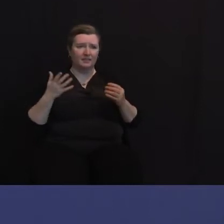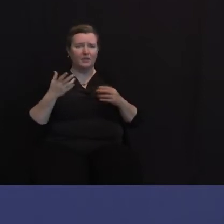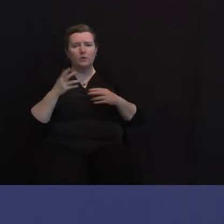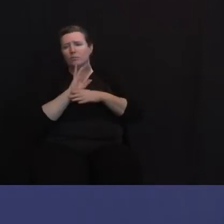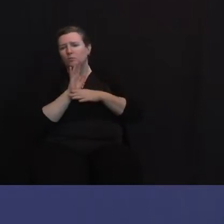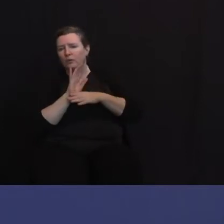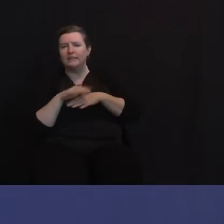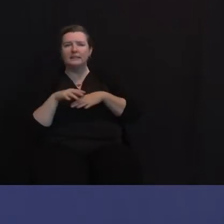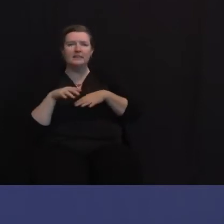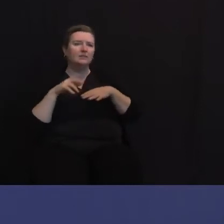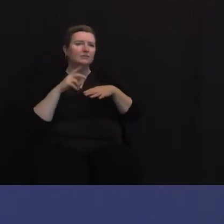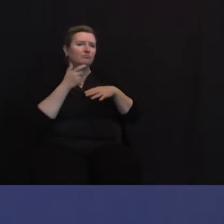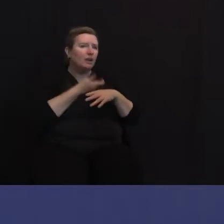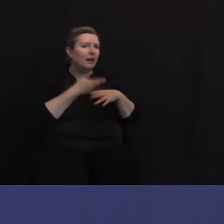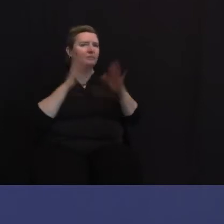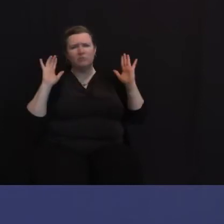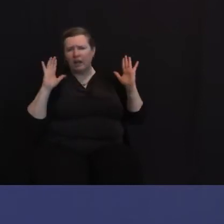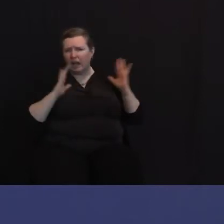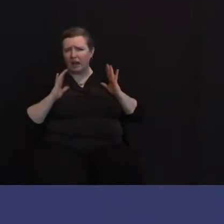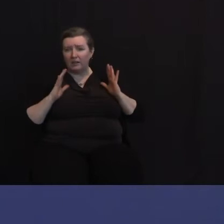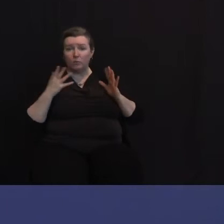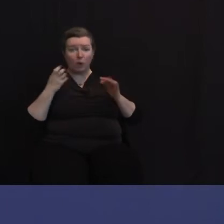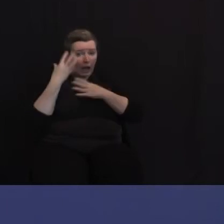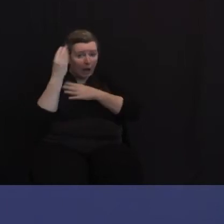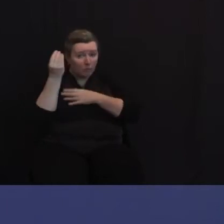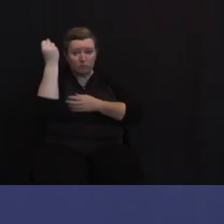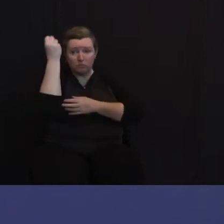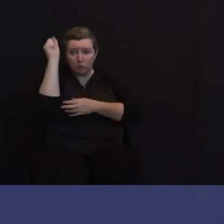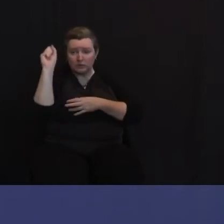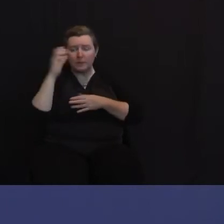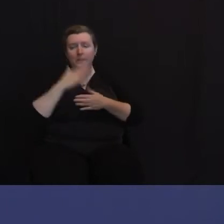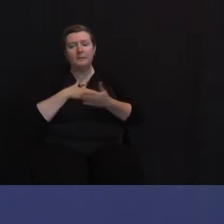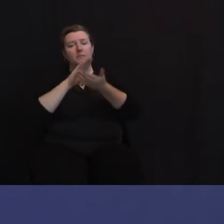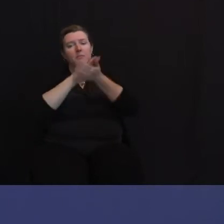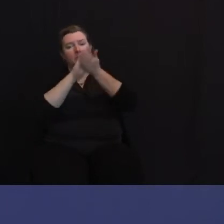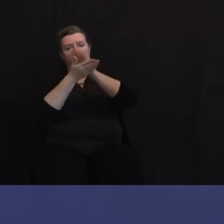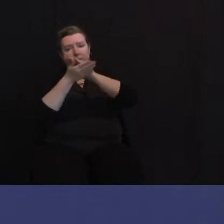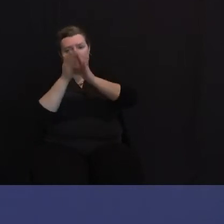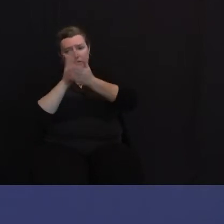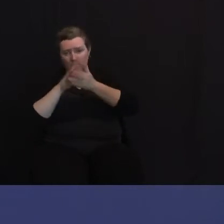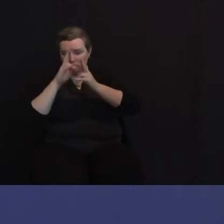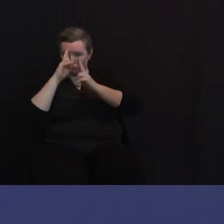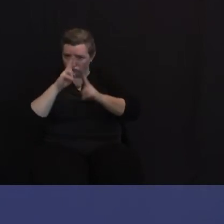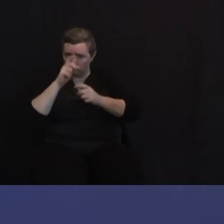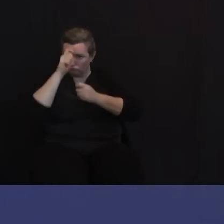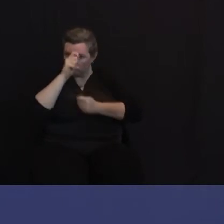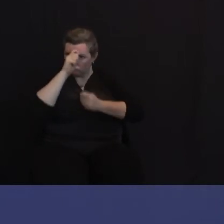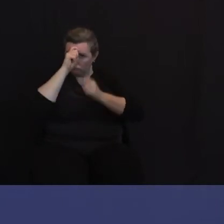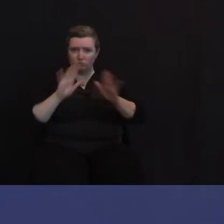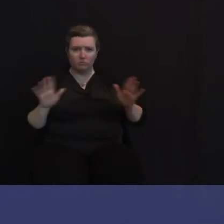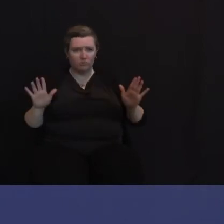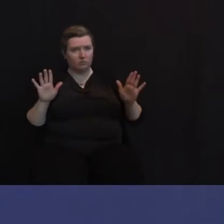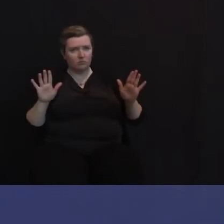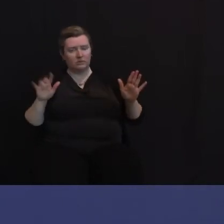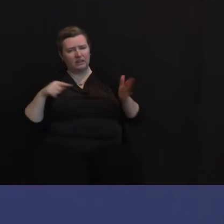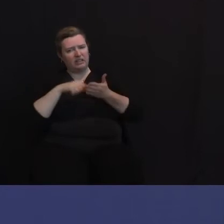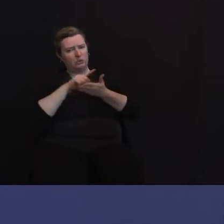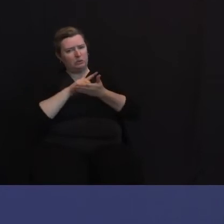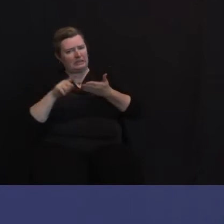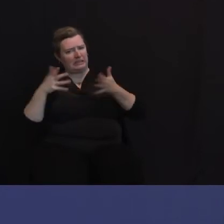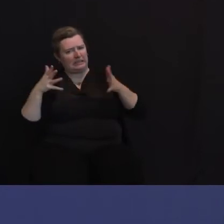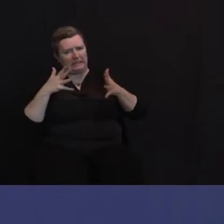want to go out and express yourself peacefully, we respect that completely. I just don't think this is the week you want to do it over the next week.